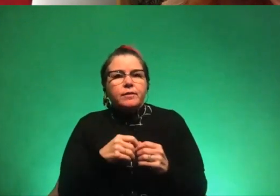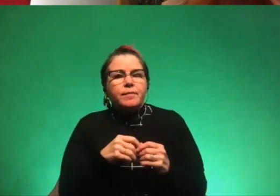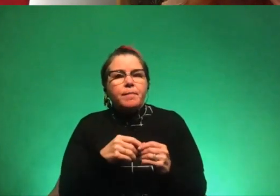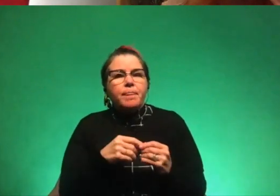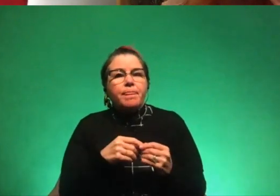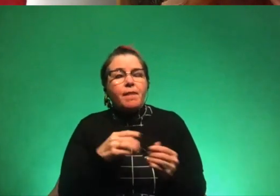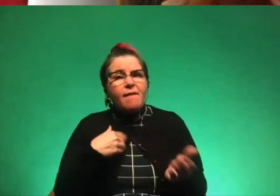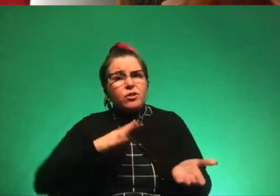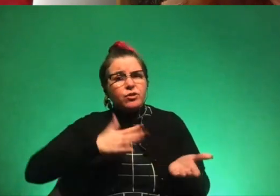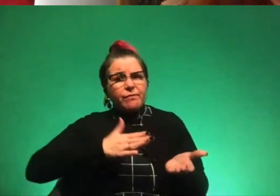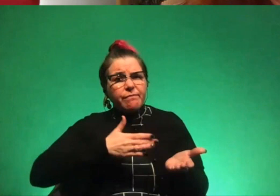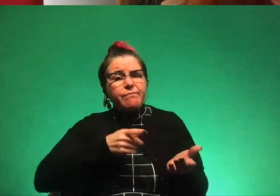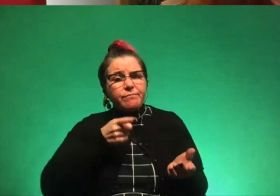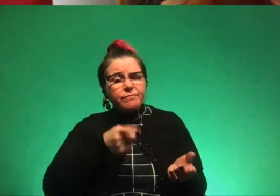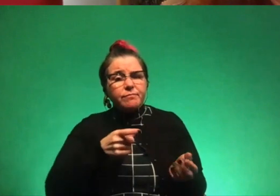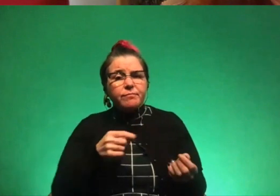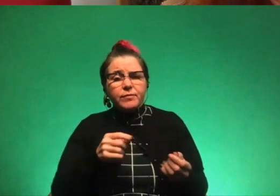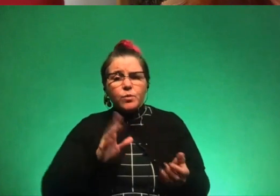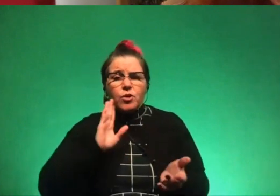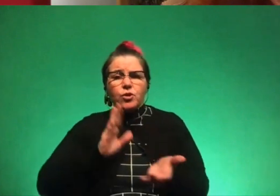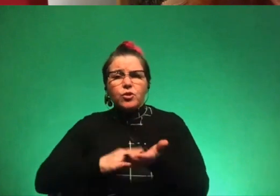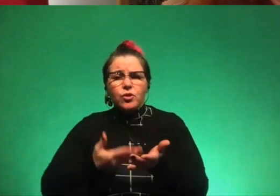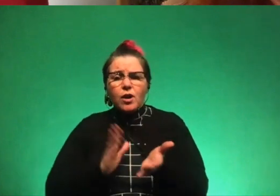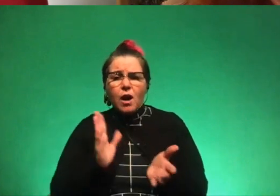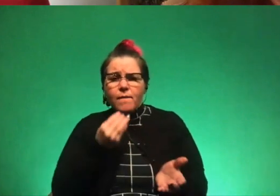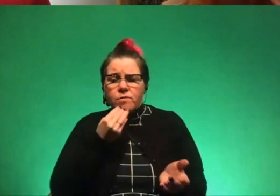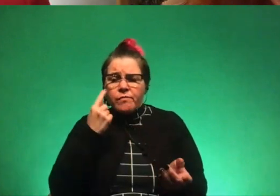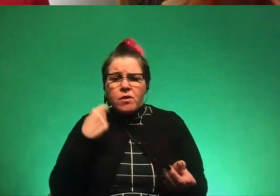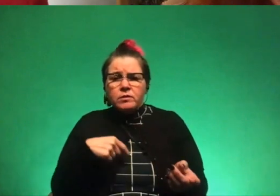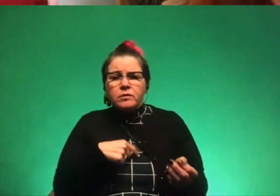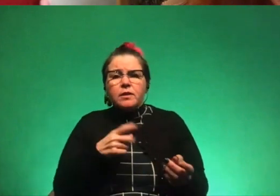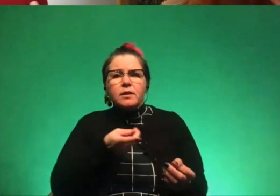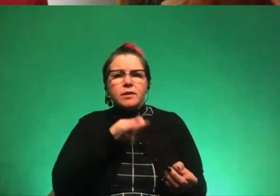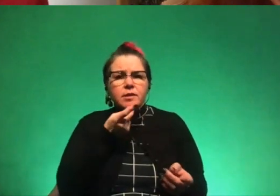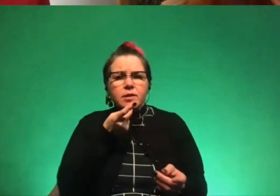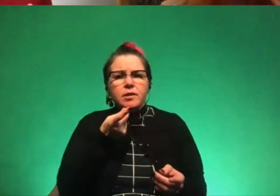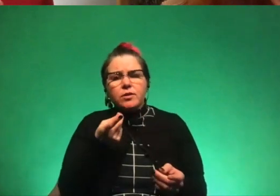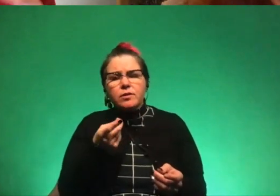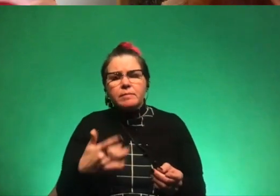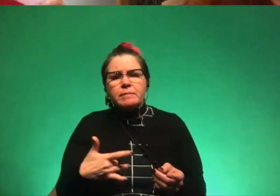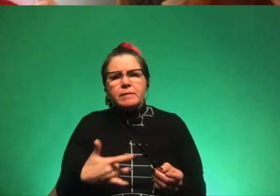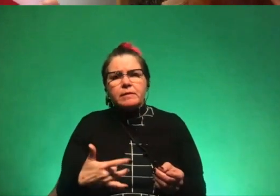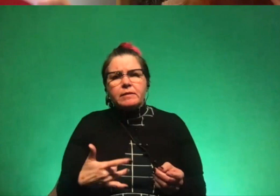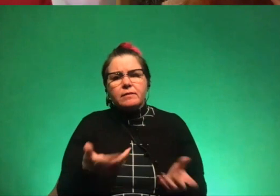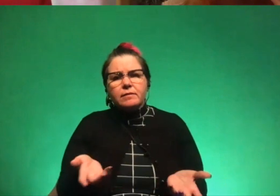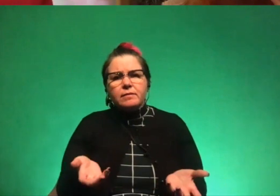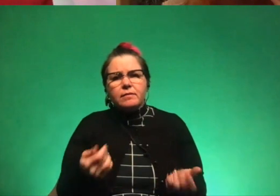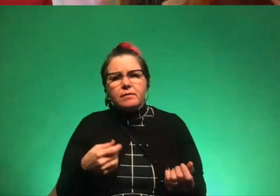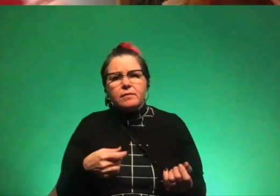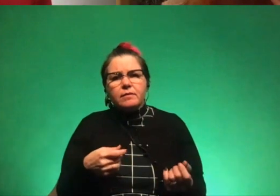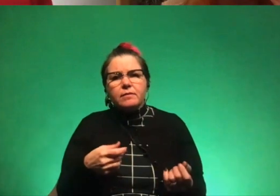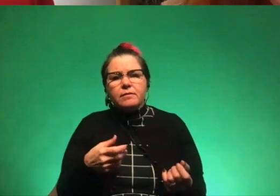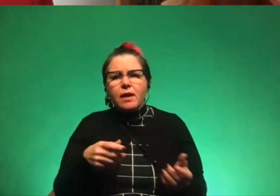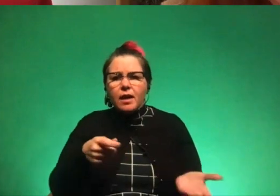have chefs on station that cook meals. And so it's kind of like dinner is, you know, hot kind of like a, you know, a small